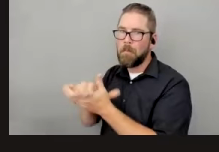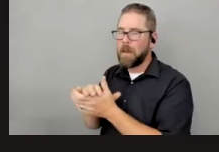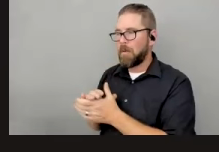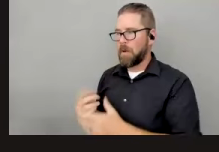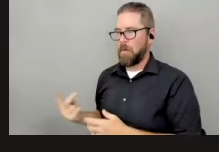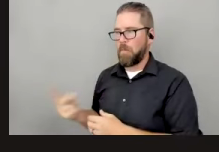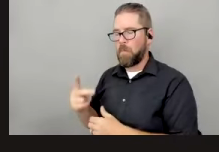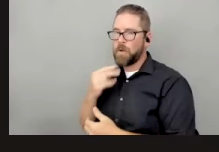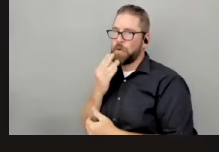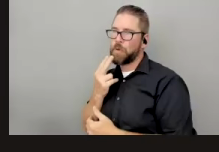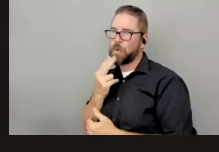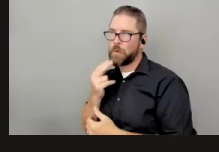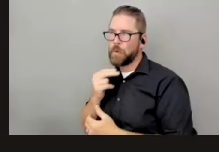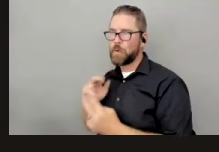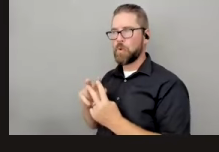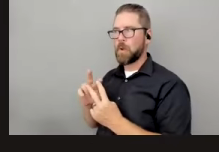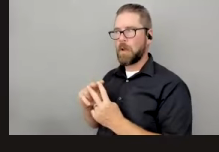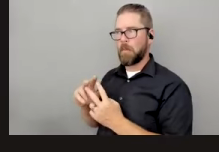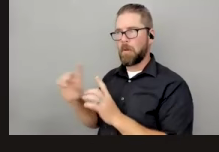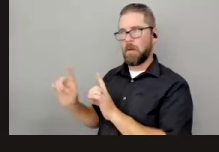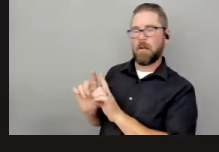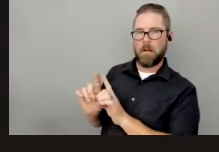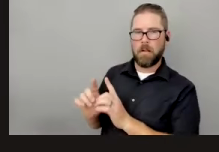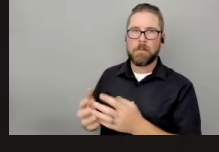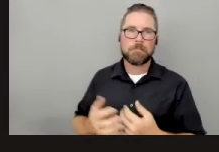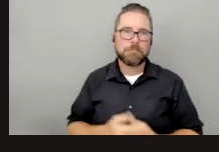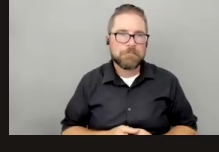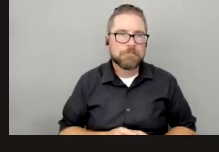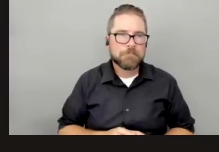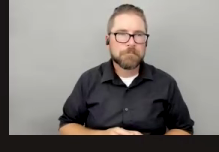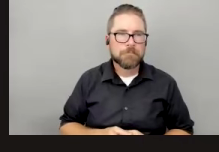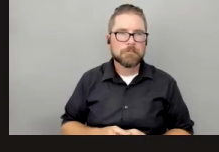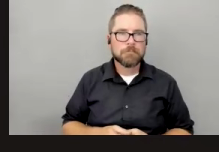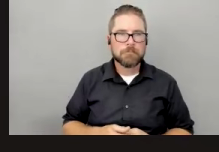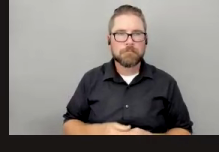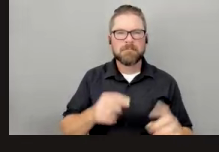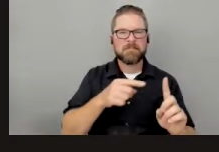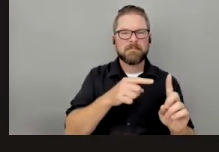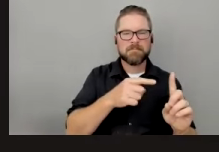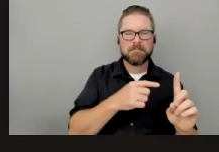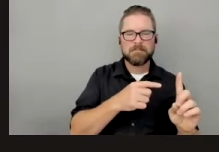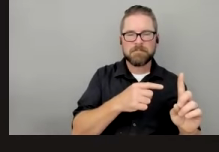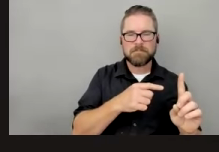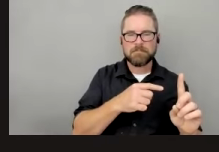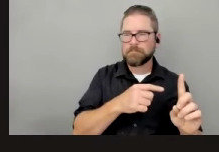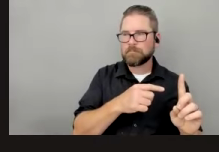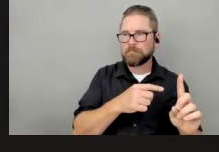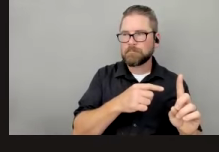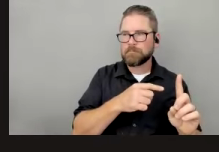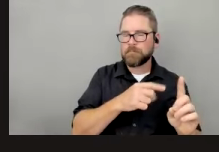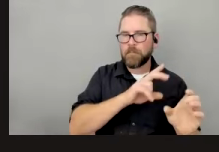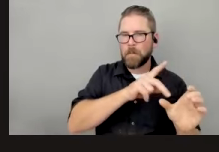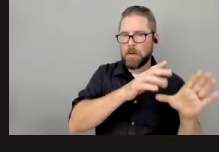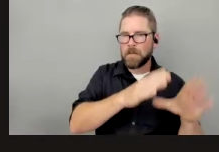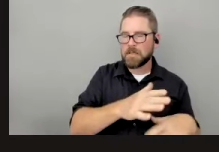That's, I mean, I think you should report. I mean, that's the protocol that we would need to do, but I think it's also tricky. Like, could